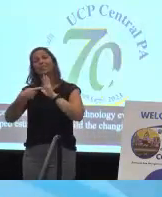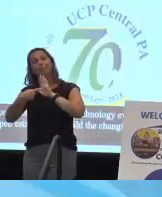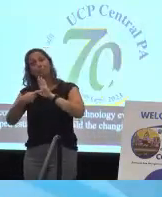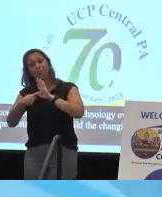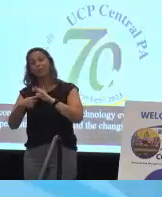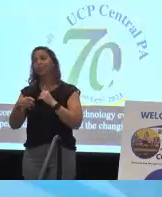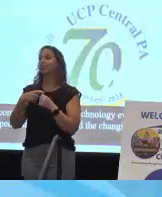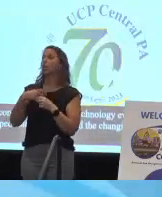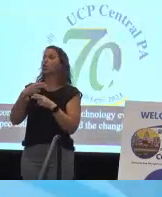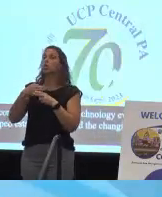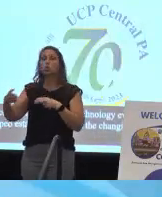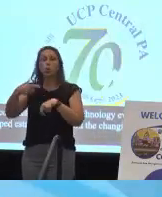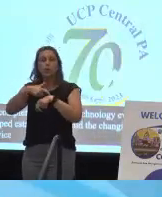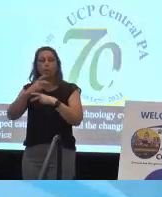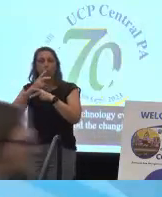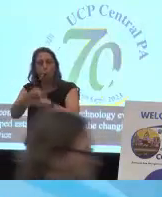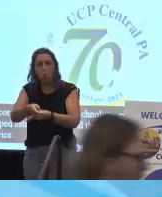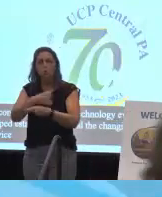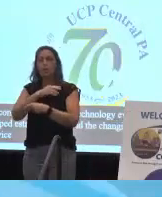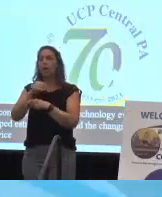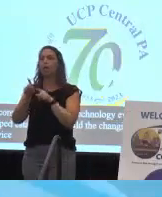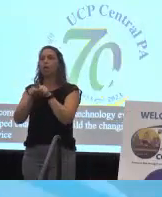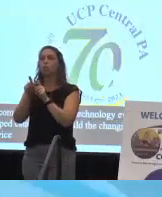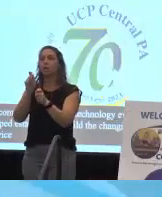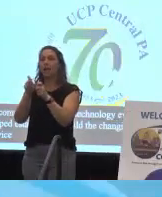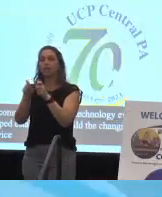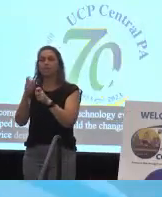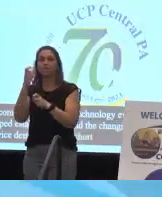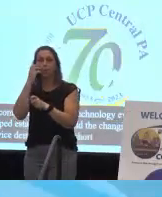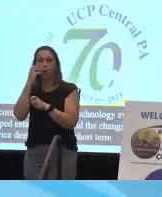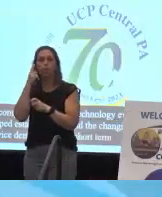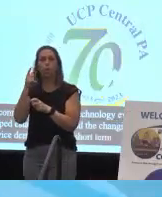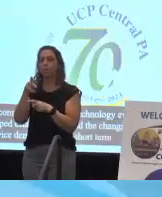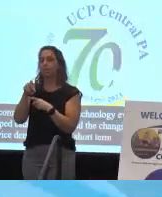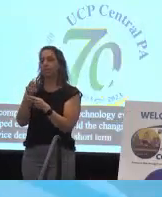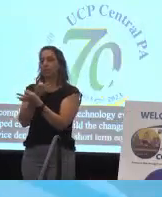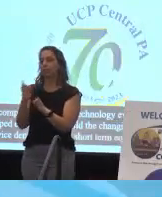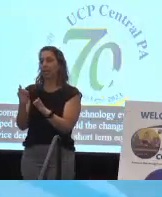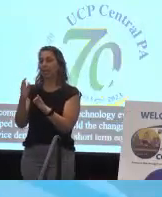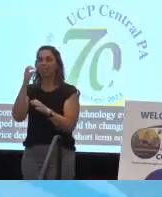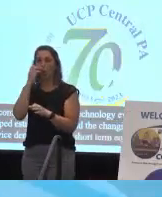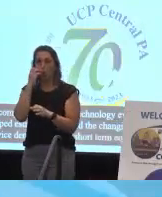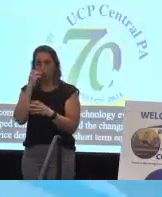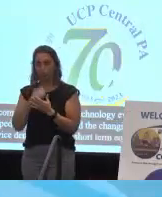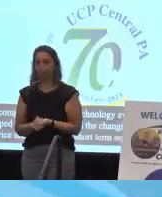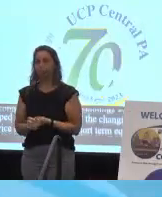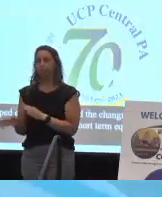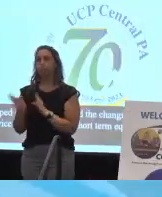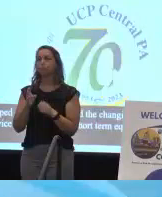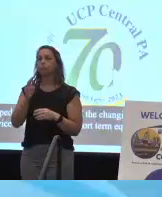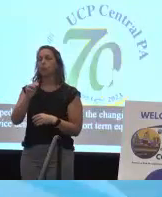and assistance with obtaining adaptive phones for Pennsylvania's free special phone program. Marcy,